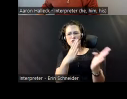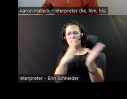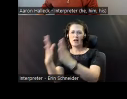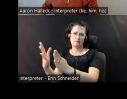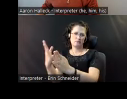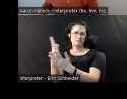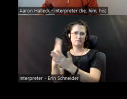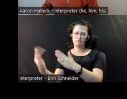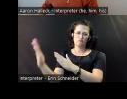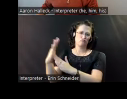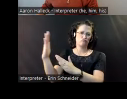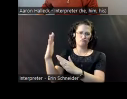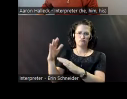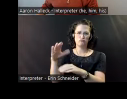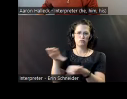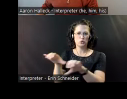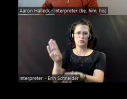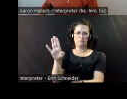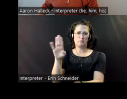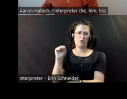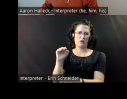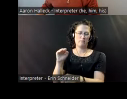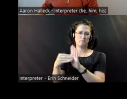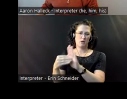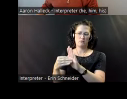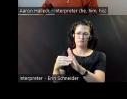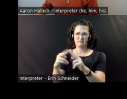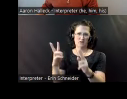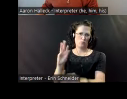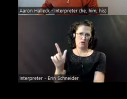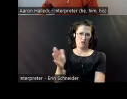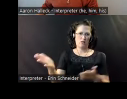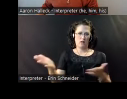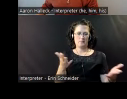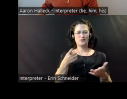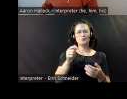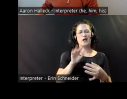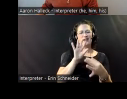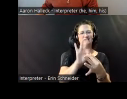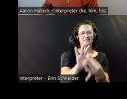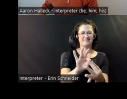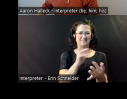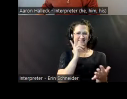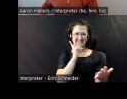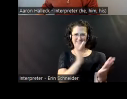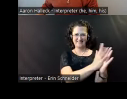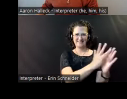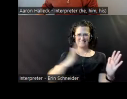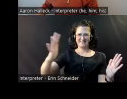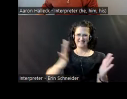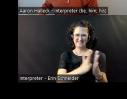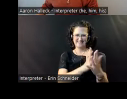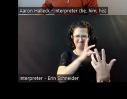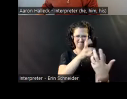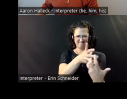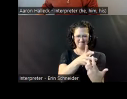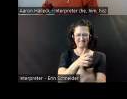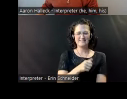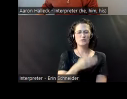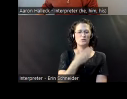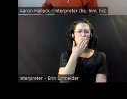really well. And some of you can relate to one or all of them, but it is a progression. And I think you got a good glimpse into some